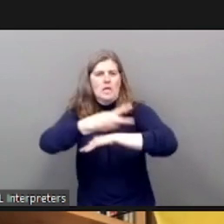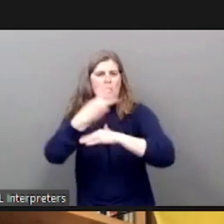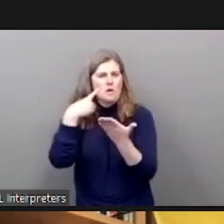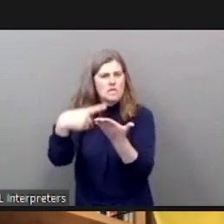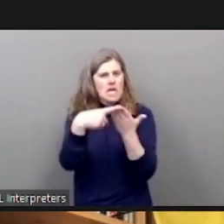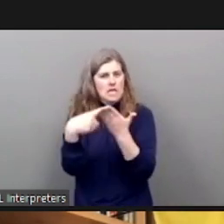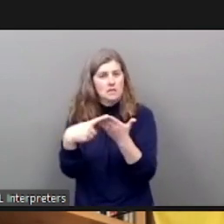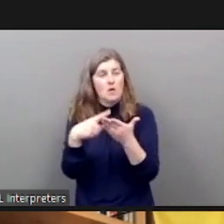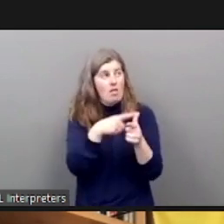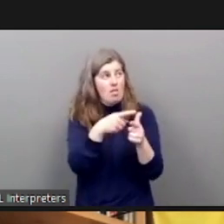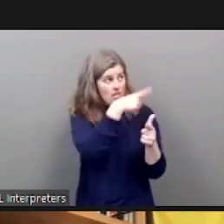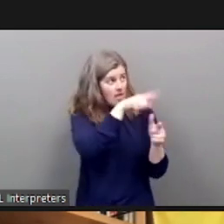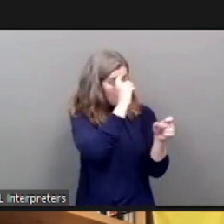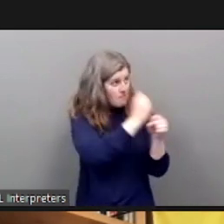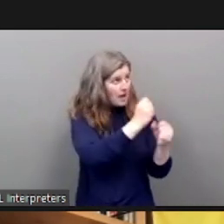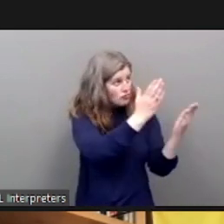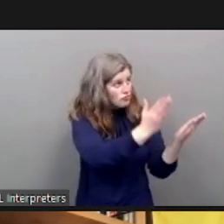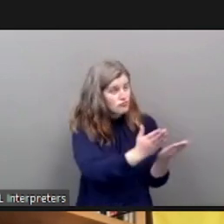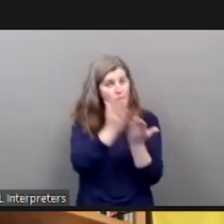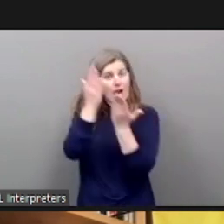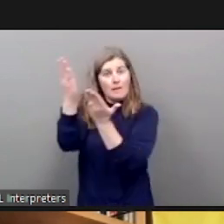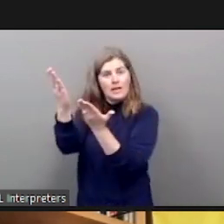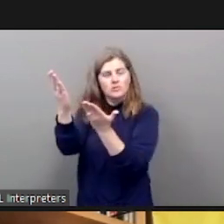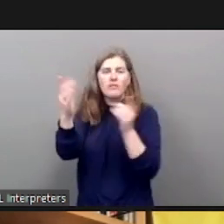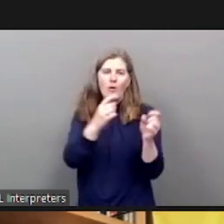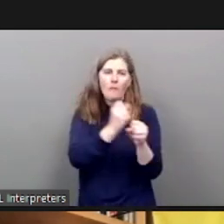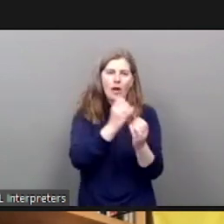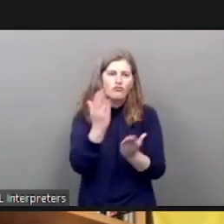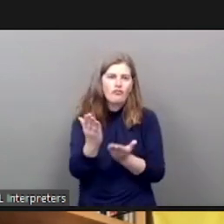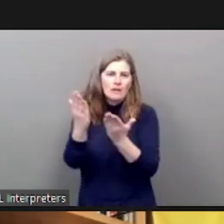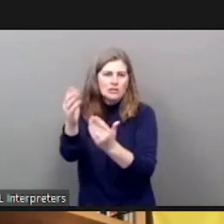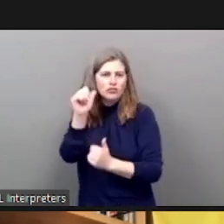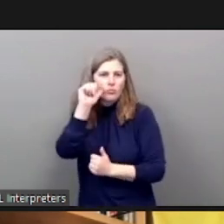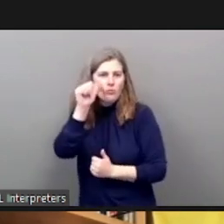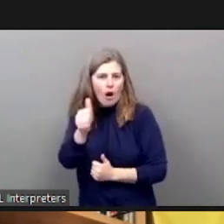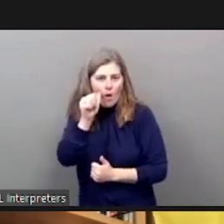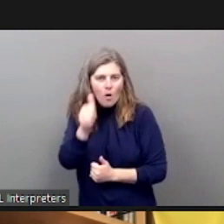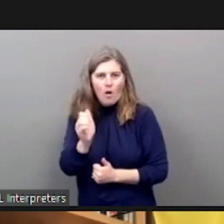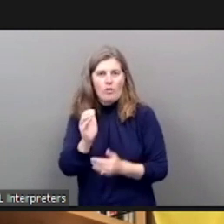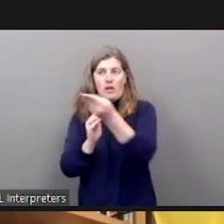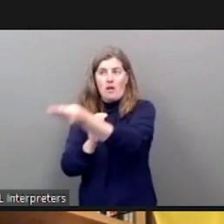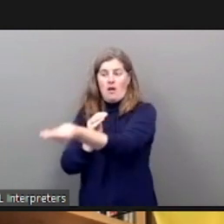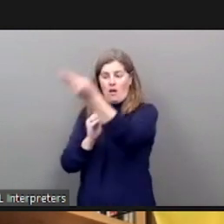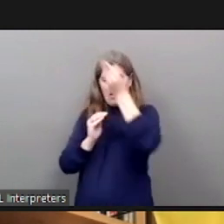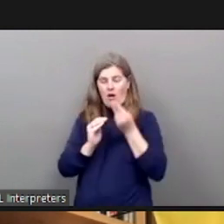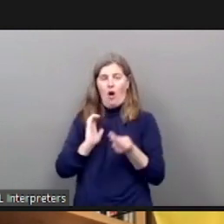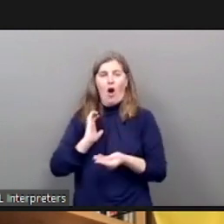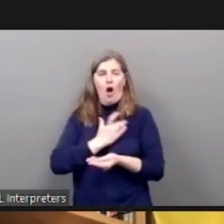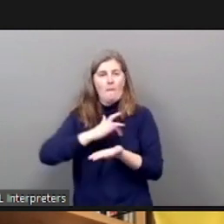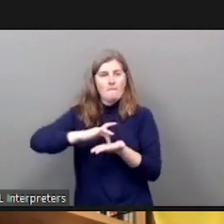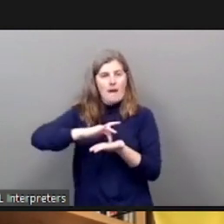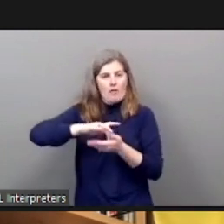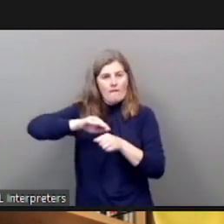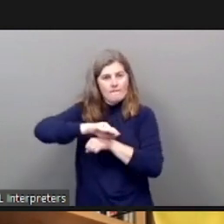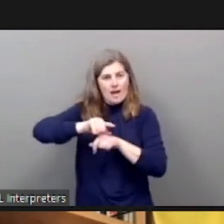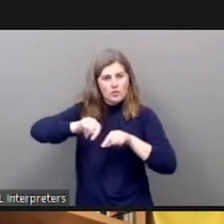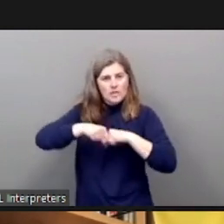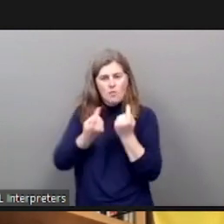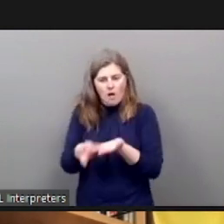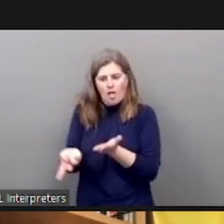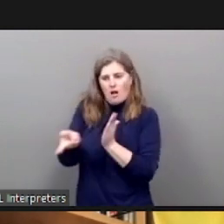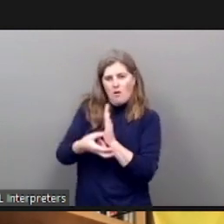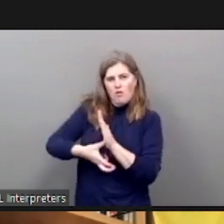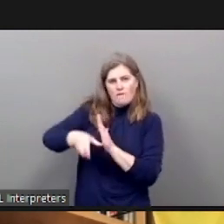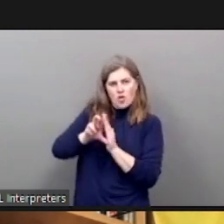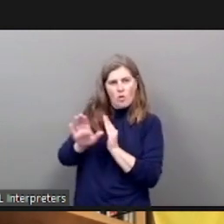Once they make their recommendation tomorrow, then our medical advisory team is going to review all of